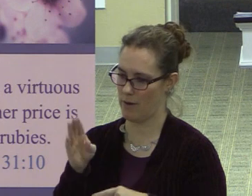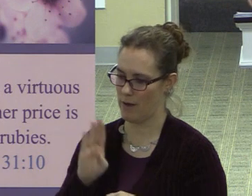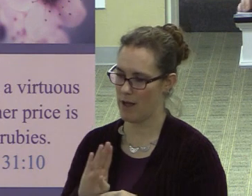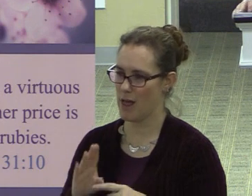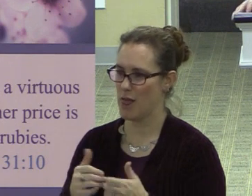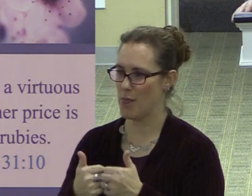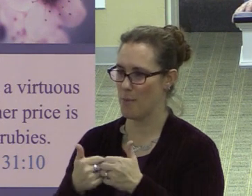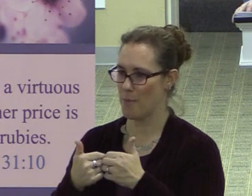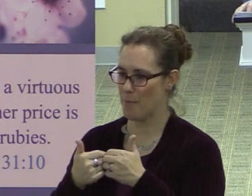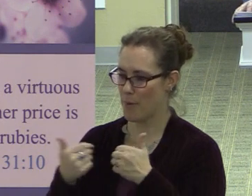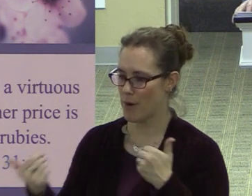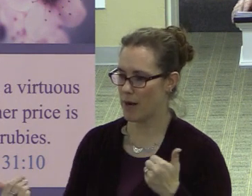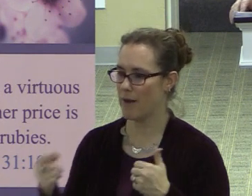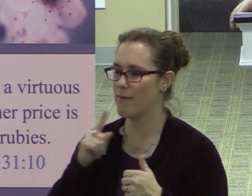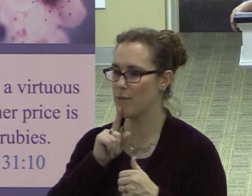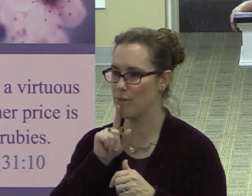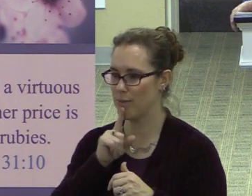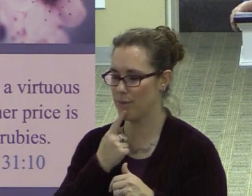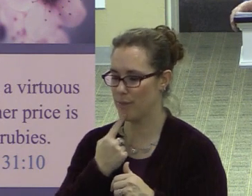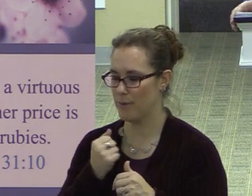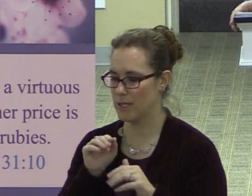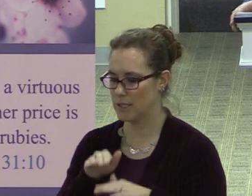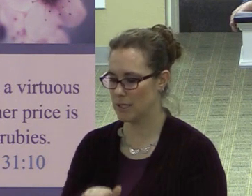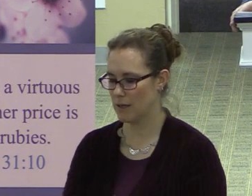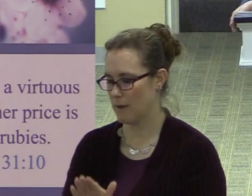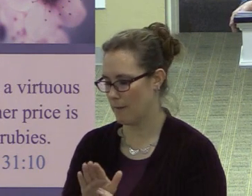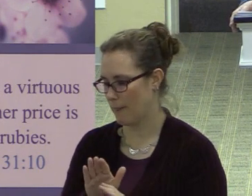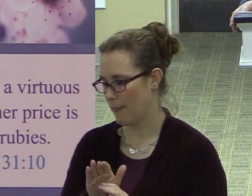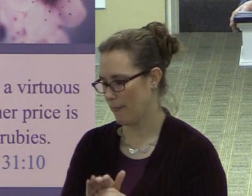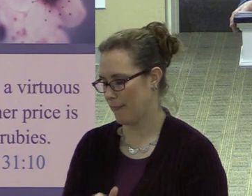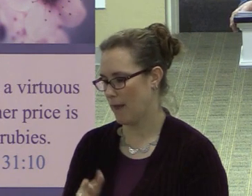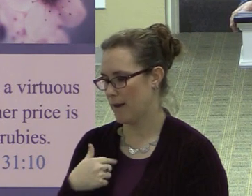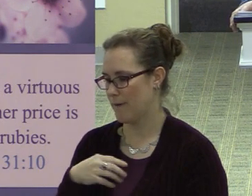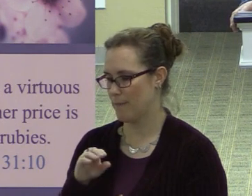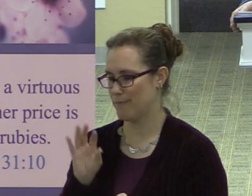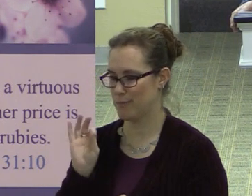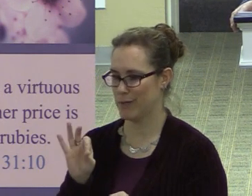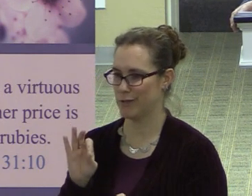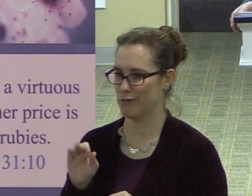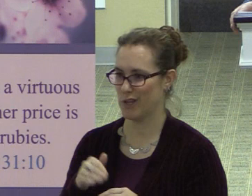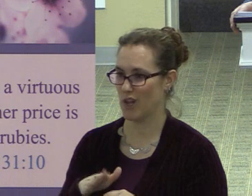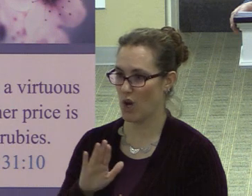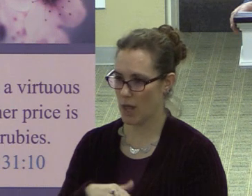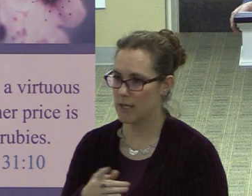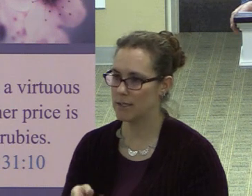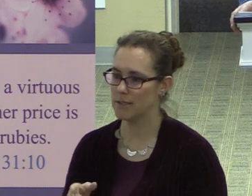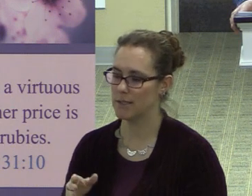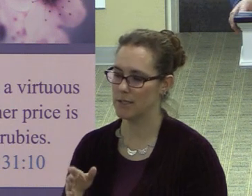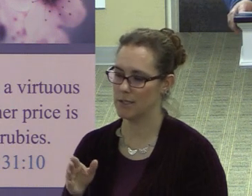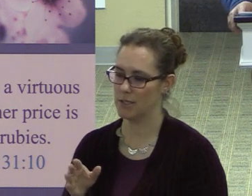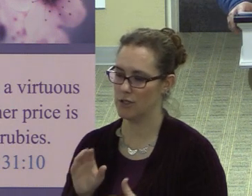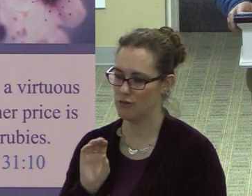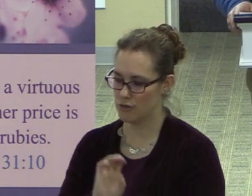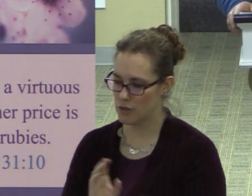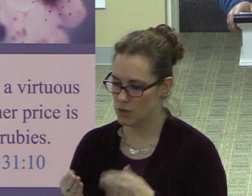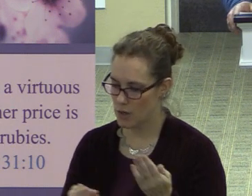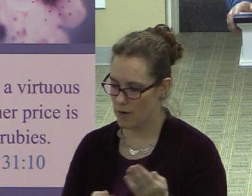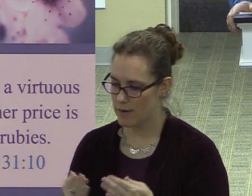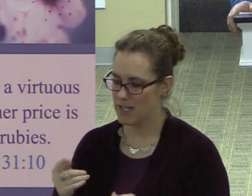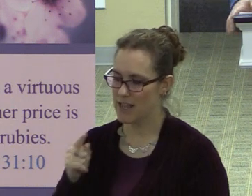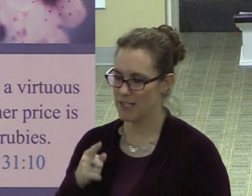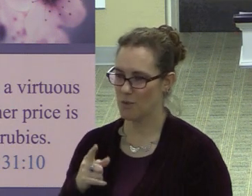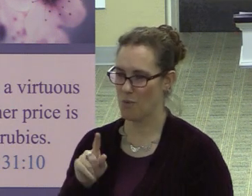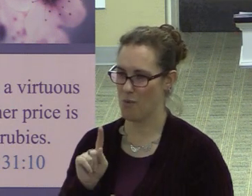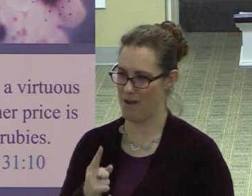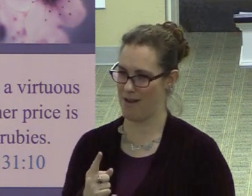I've said it from the pulpit many times, and I've made reference to it, although I've never preached directly on this in the church service. It is definitely one of